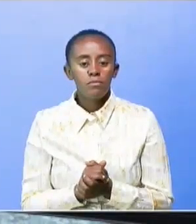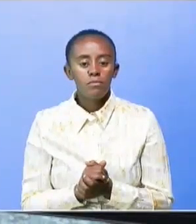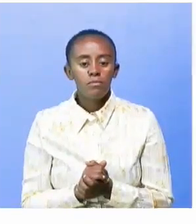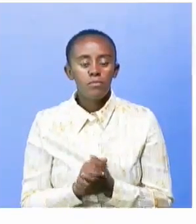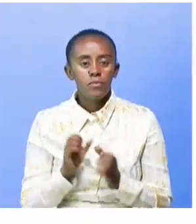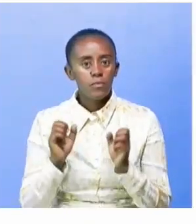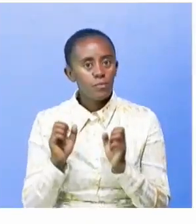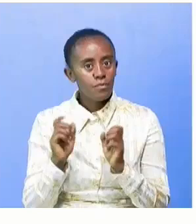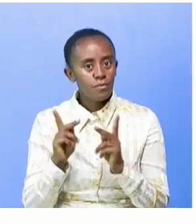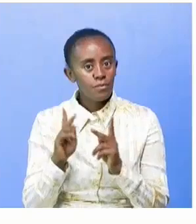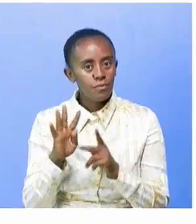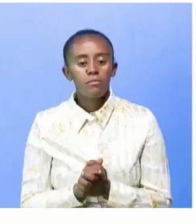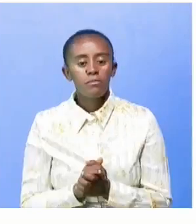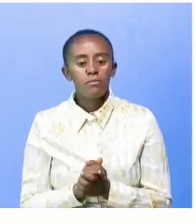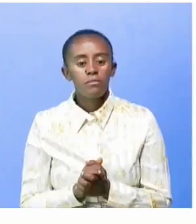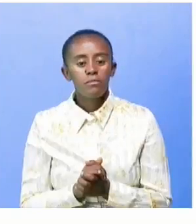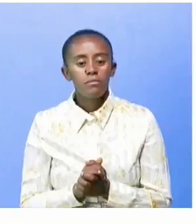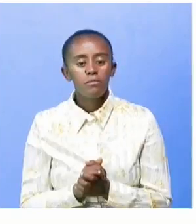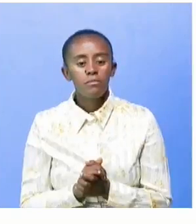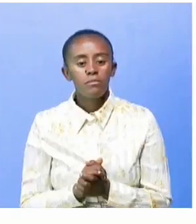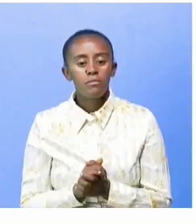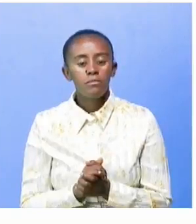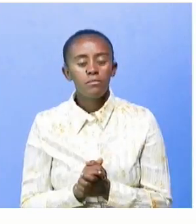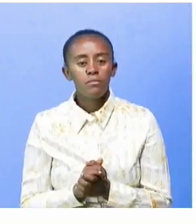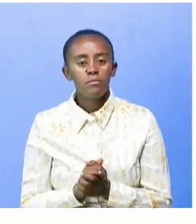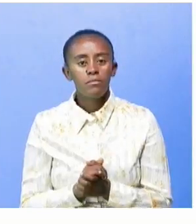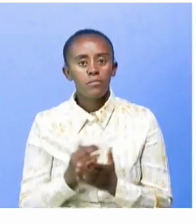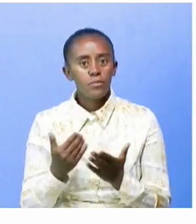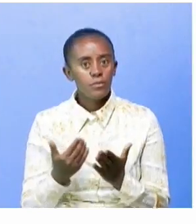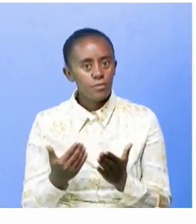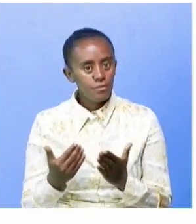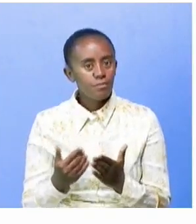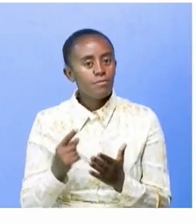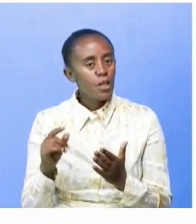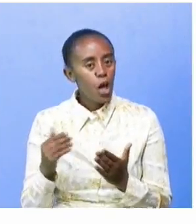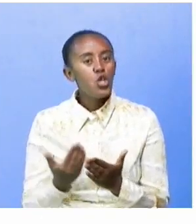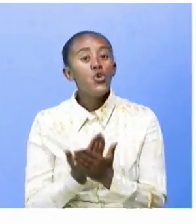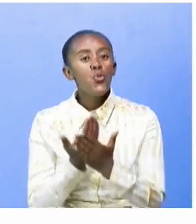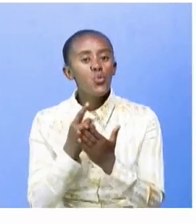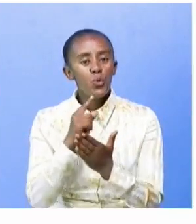Okay. Number 4. The new